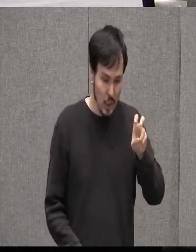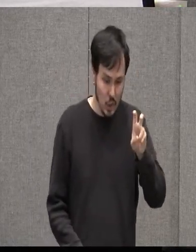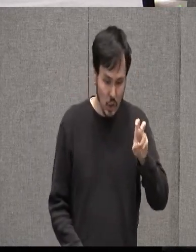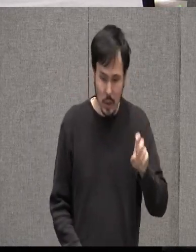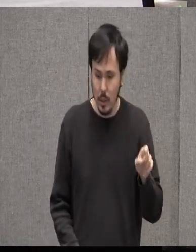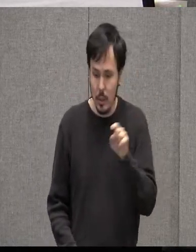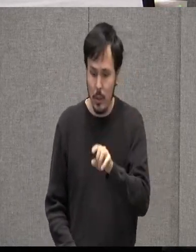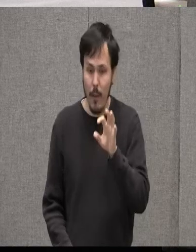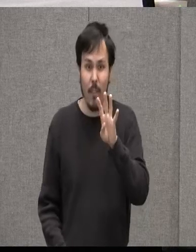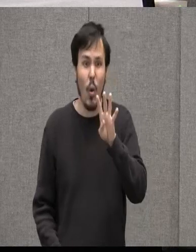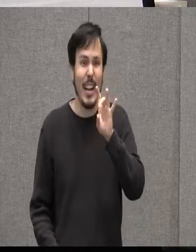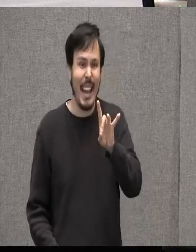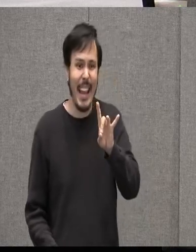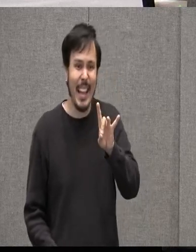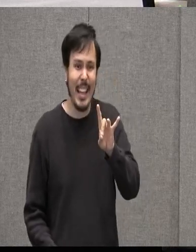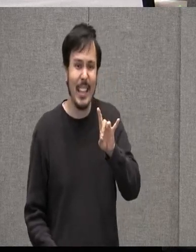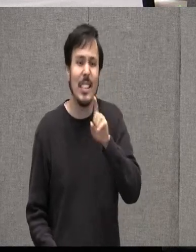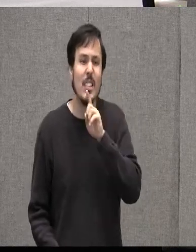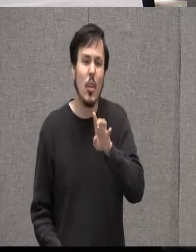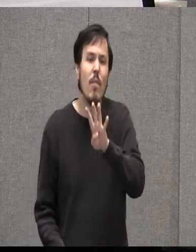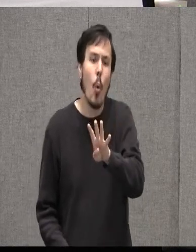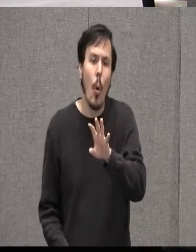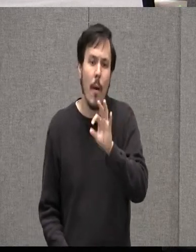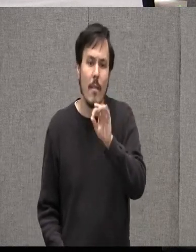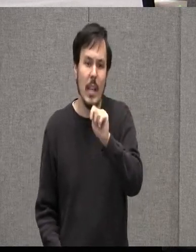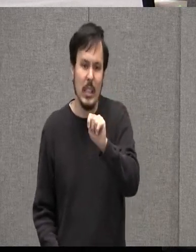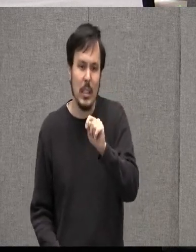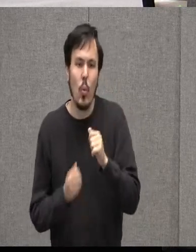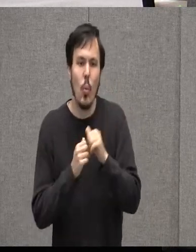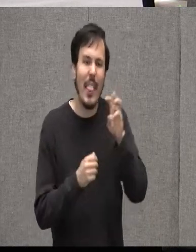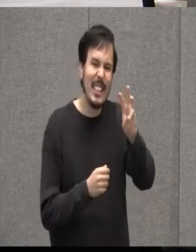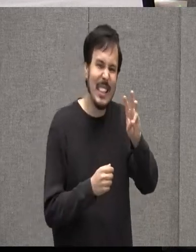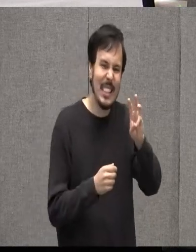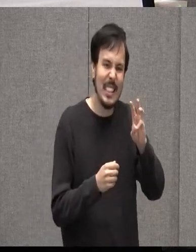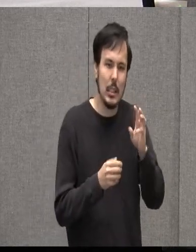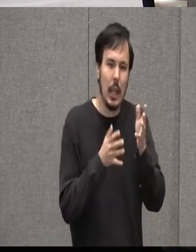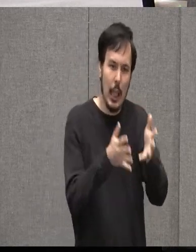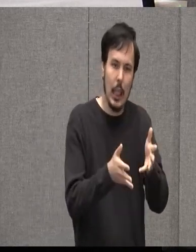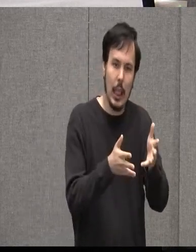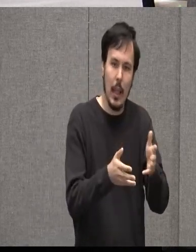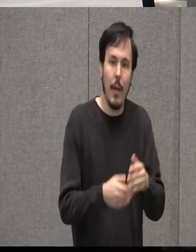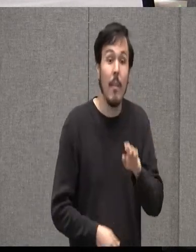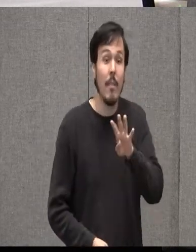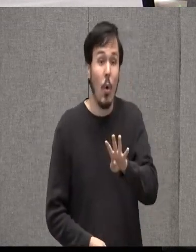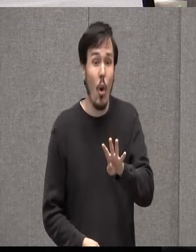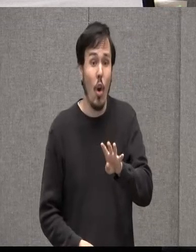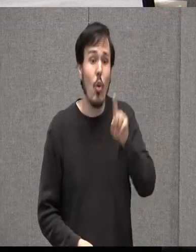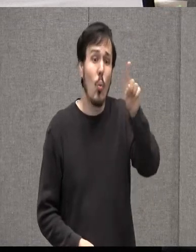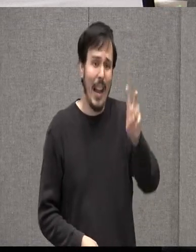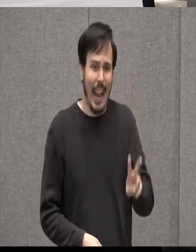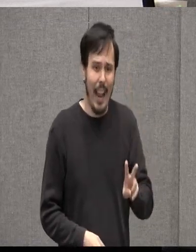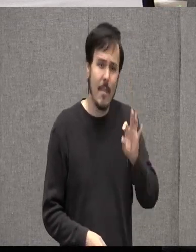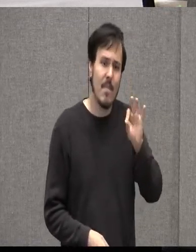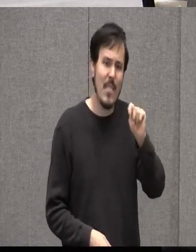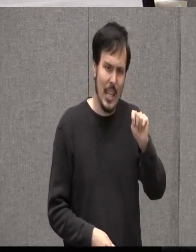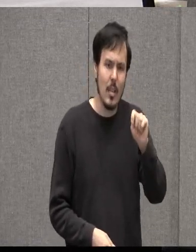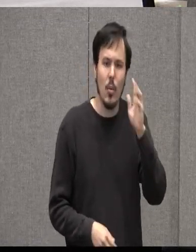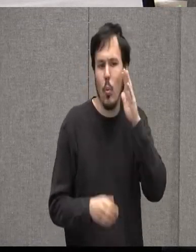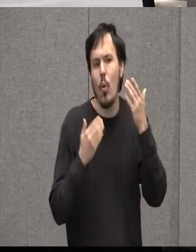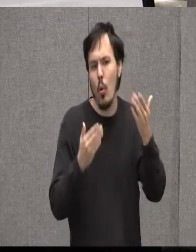to figure out how tall the giant is. So if we take 22 ears and then we